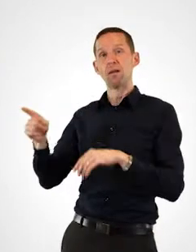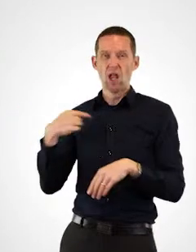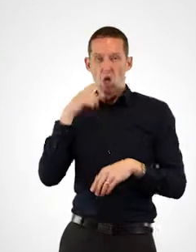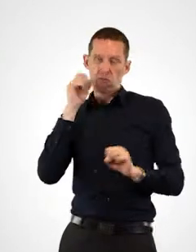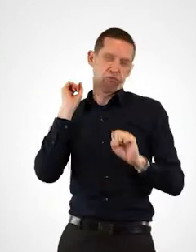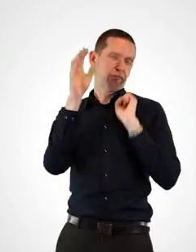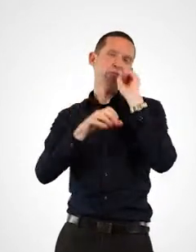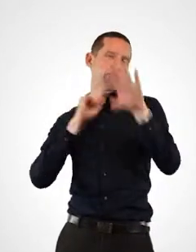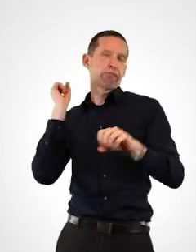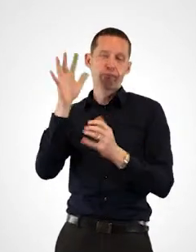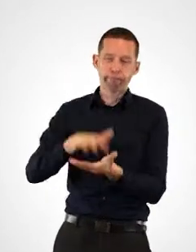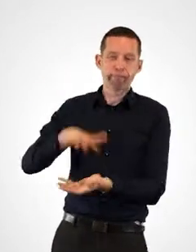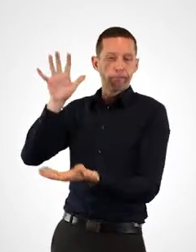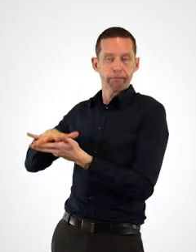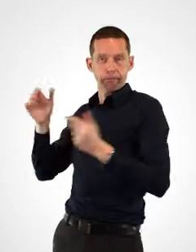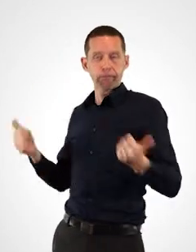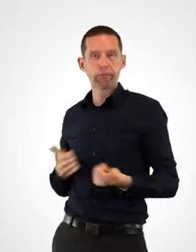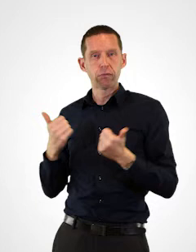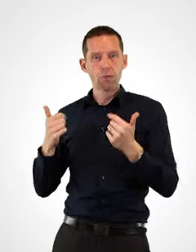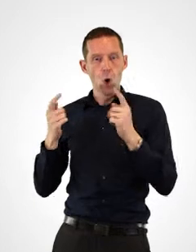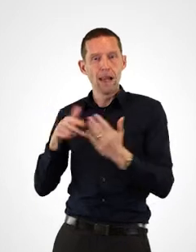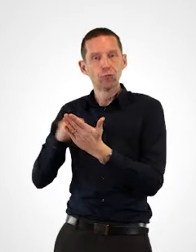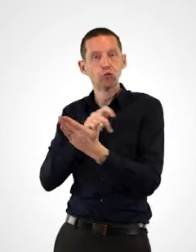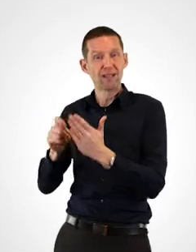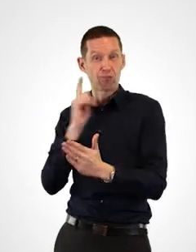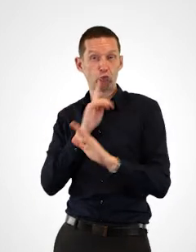with the amount of research on early literacy in hearing children.